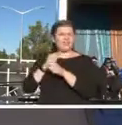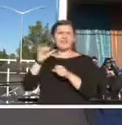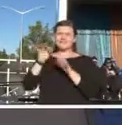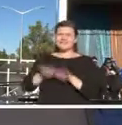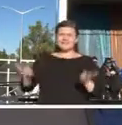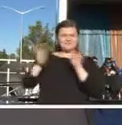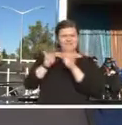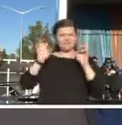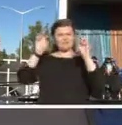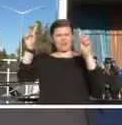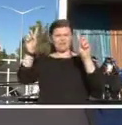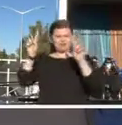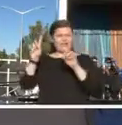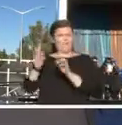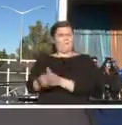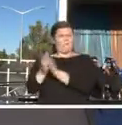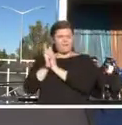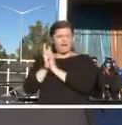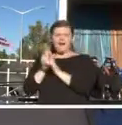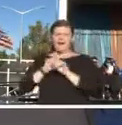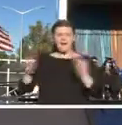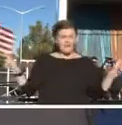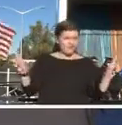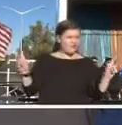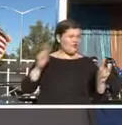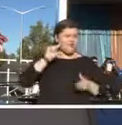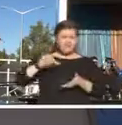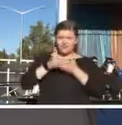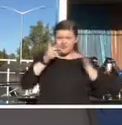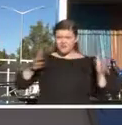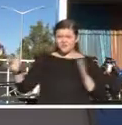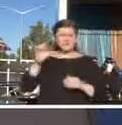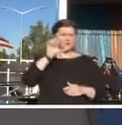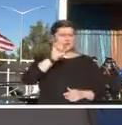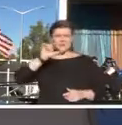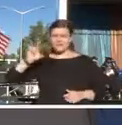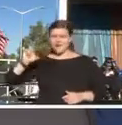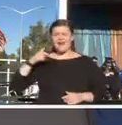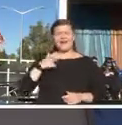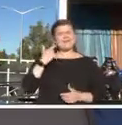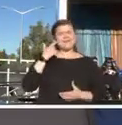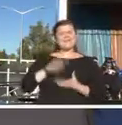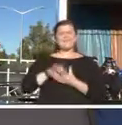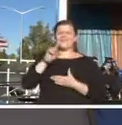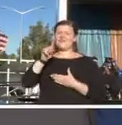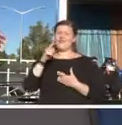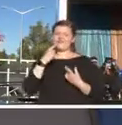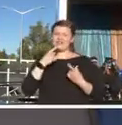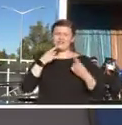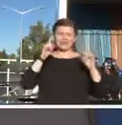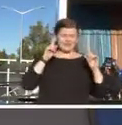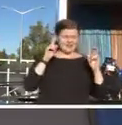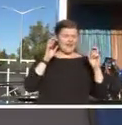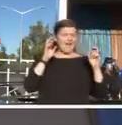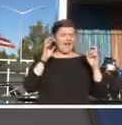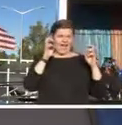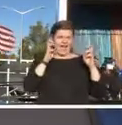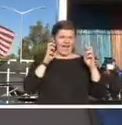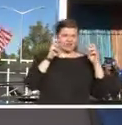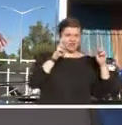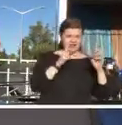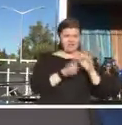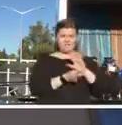milestone. However, graduates of 2021, I believe you have achieved not only an educational